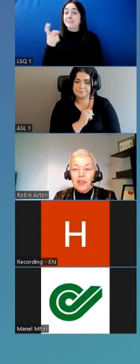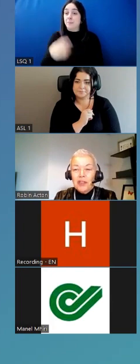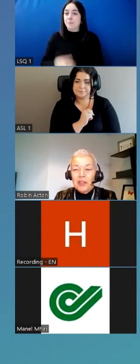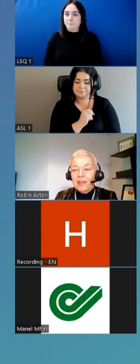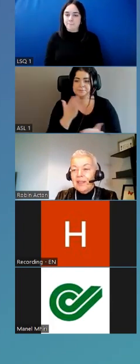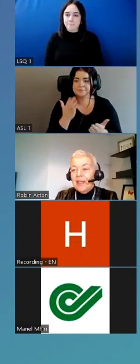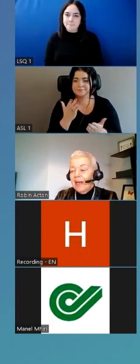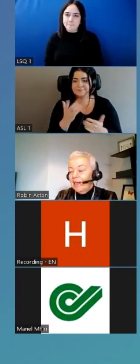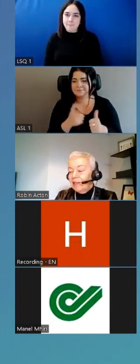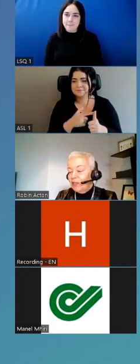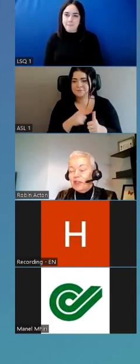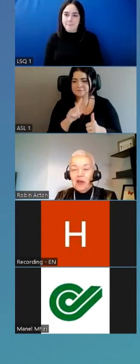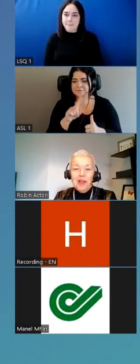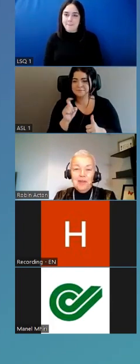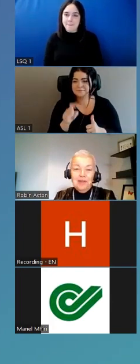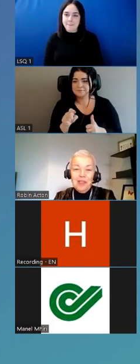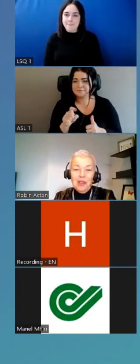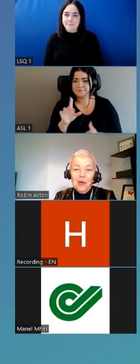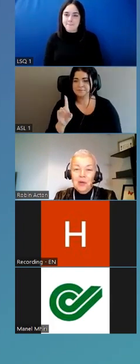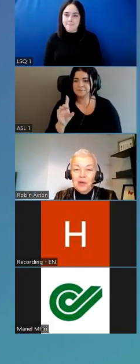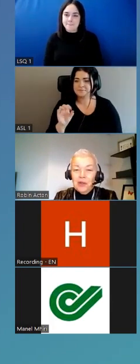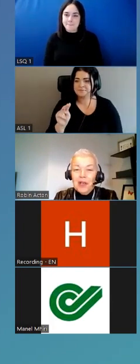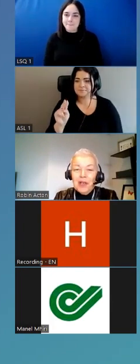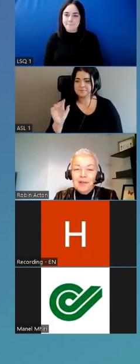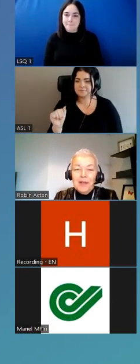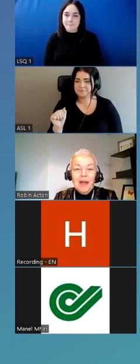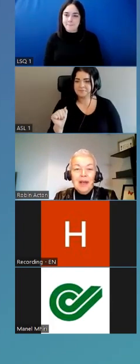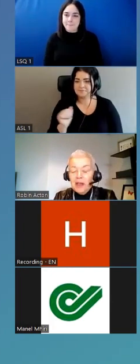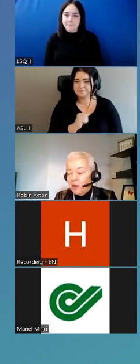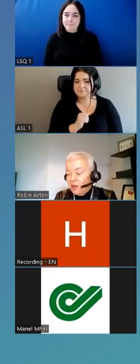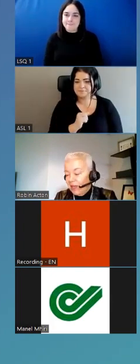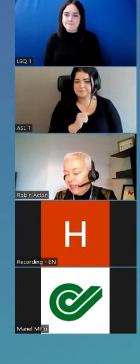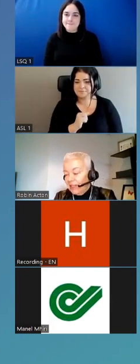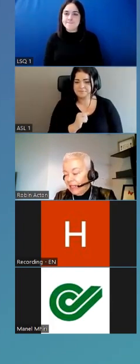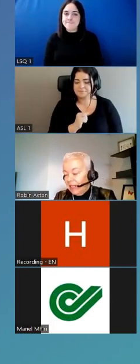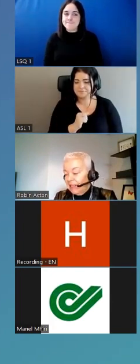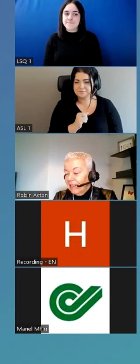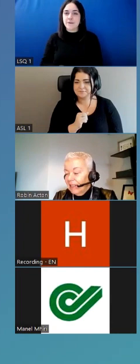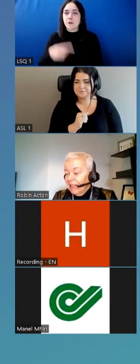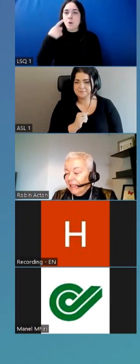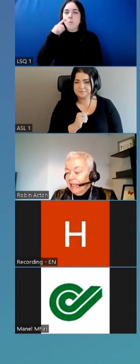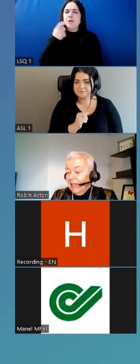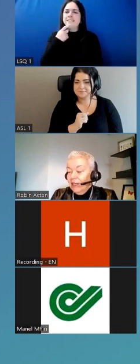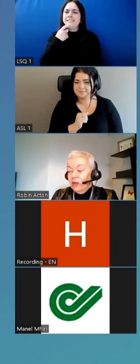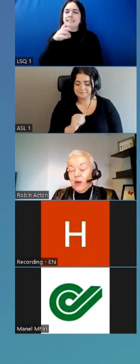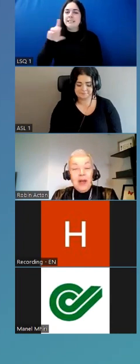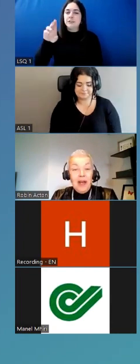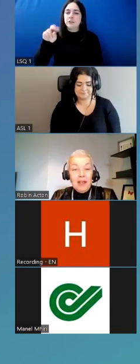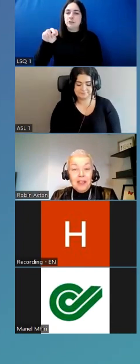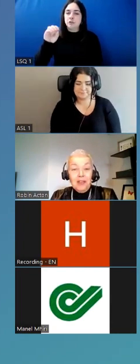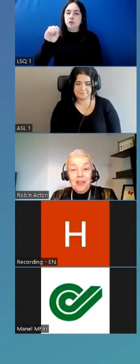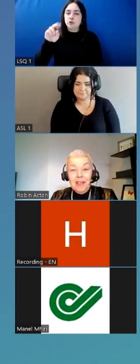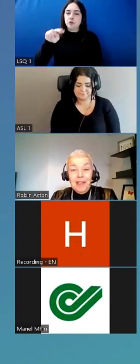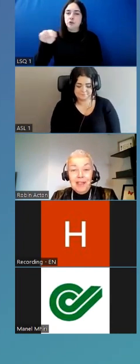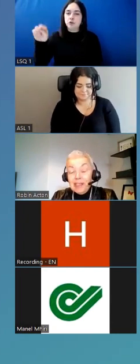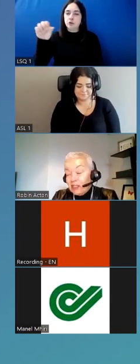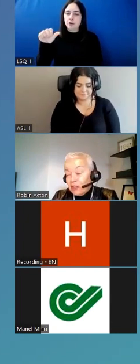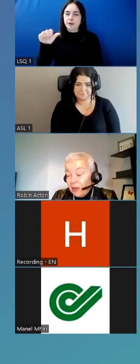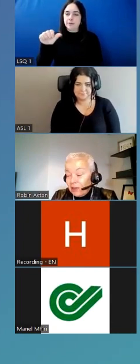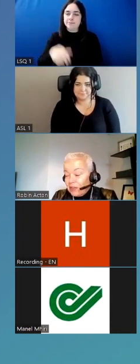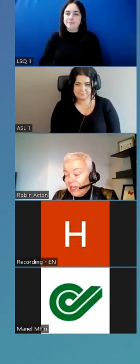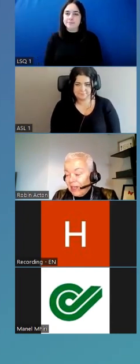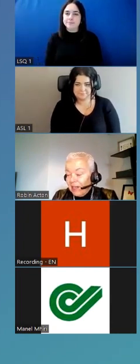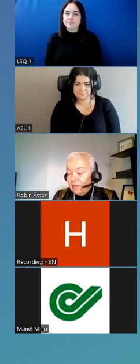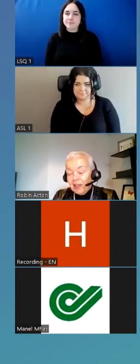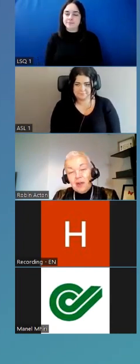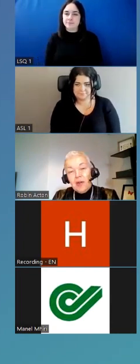first question to Donna. So Donna, I know that you were an actor in an easy to